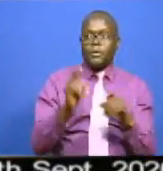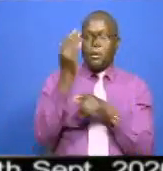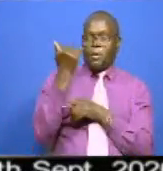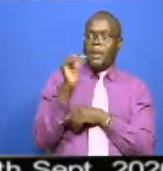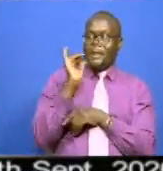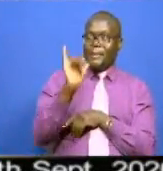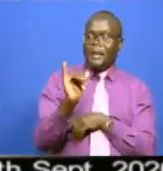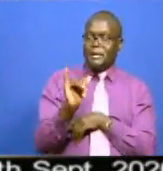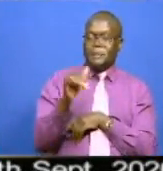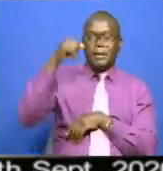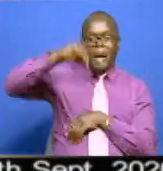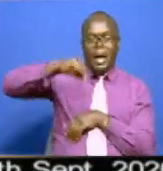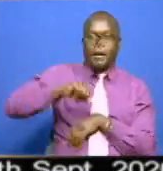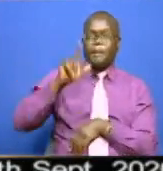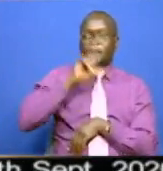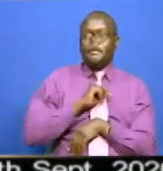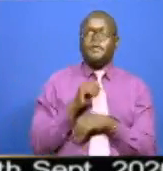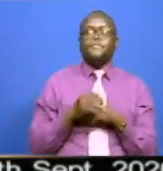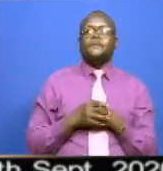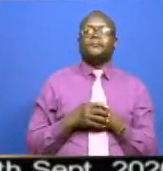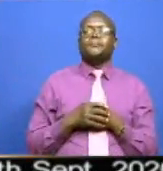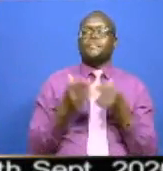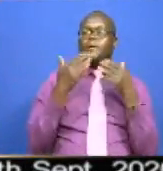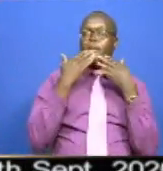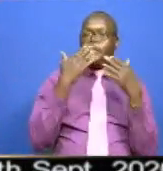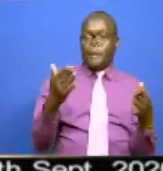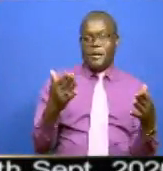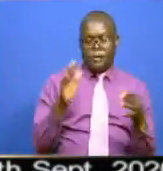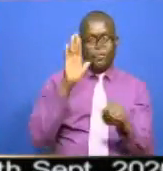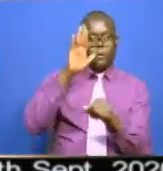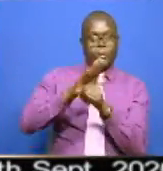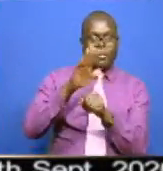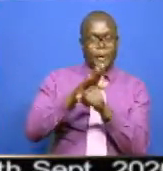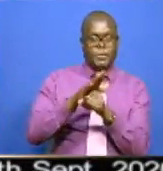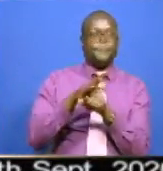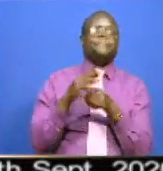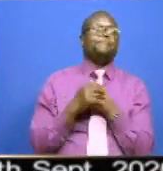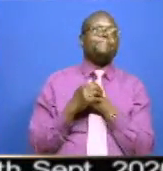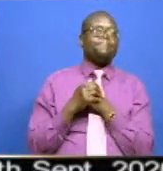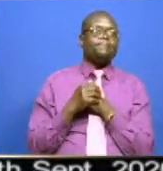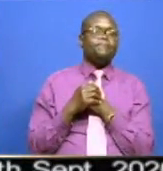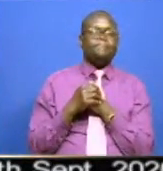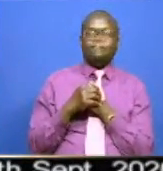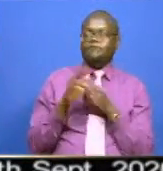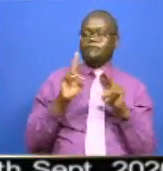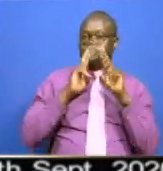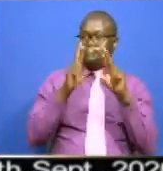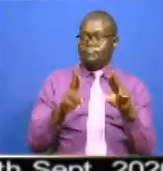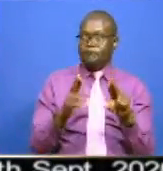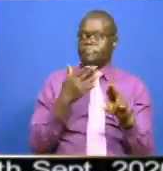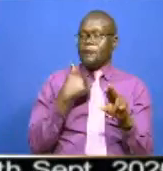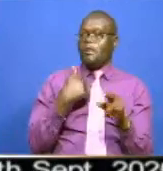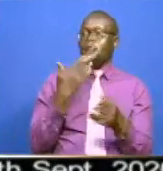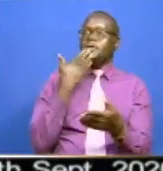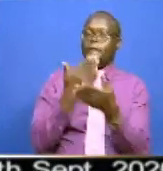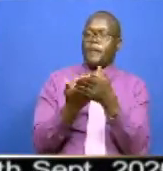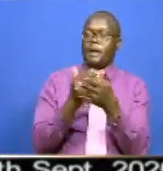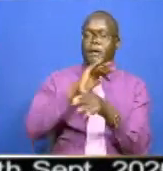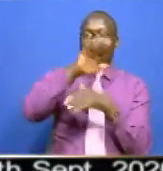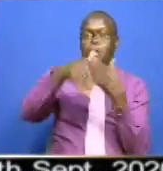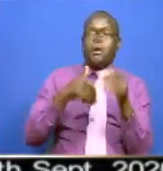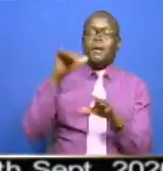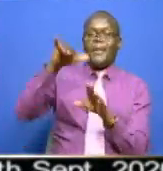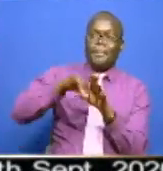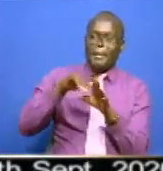was by your resolution. Thank you so much, Mr. Speaker. And as I reply, I want to thank all the members who